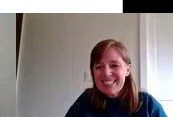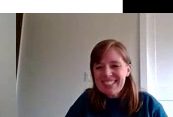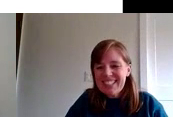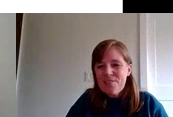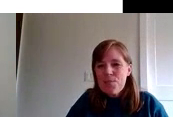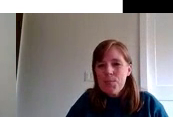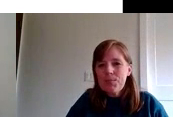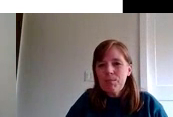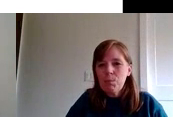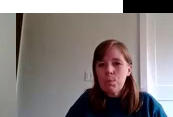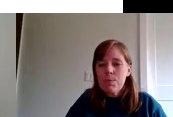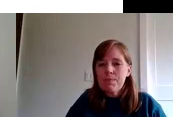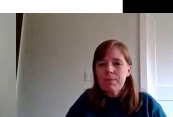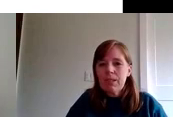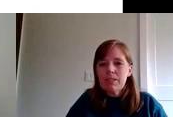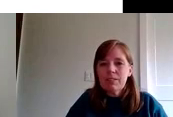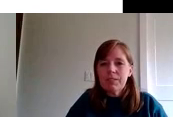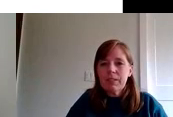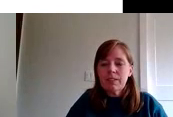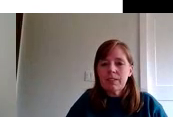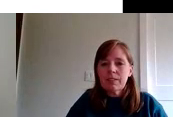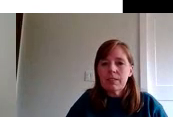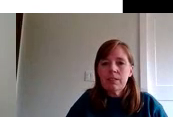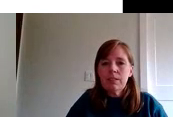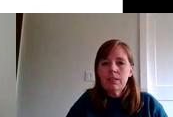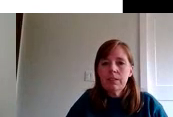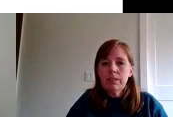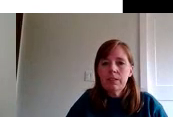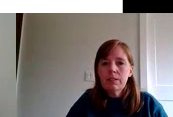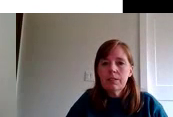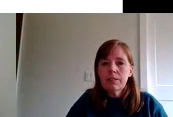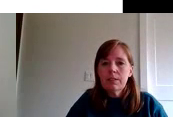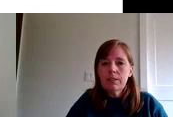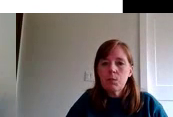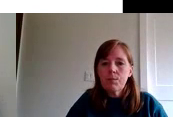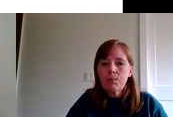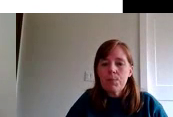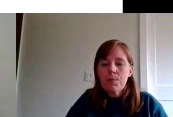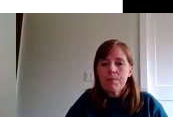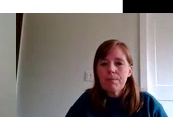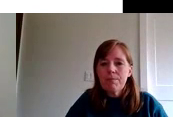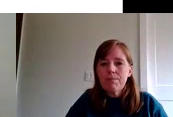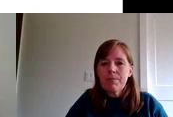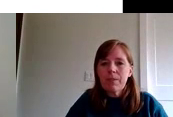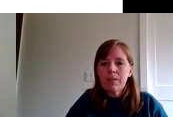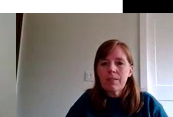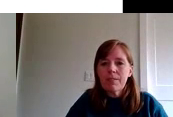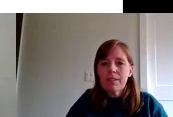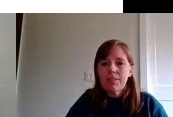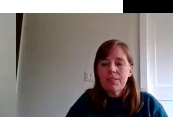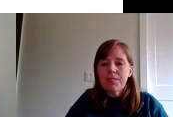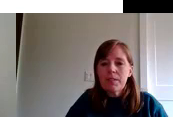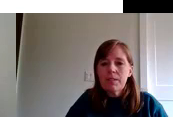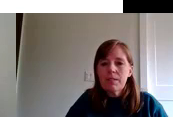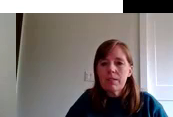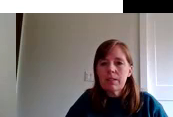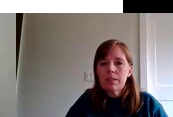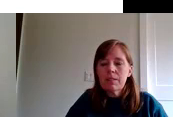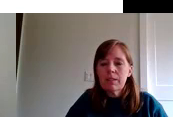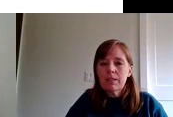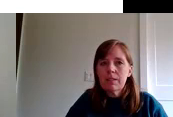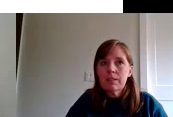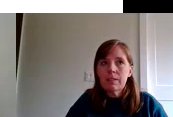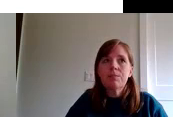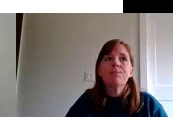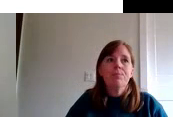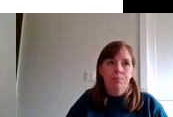of what we've been working towards during this time when we're not all in the same building is really taking a team approach